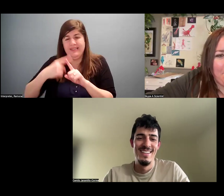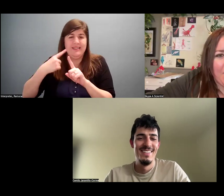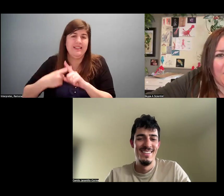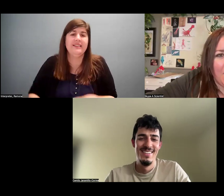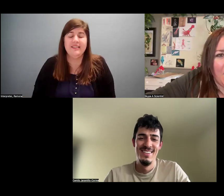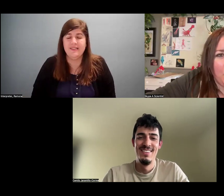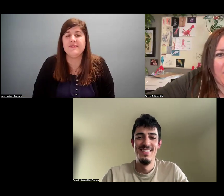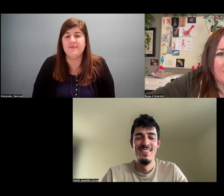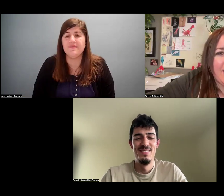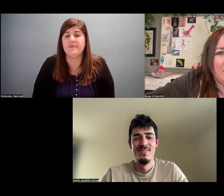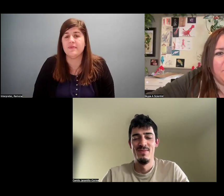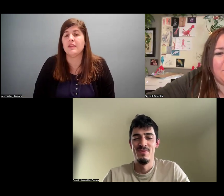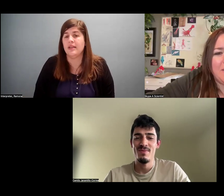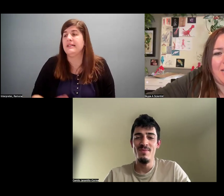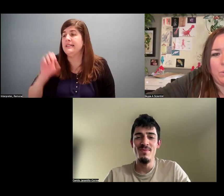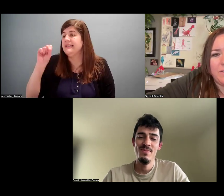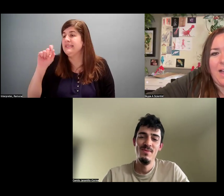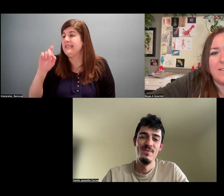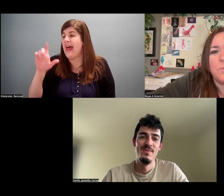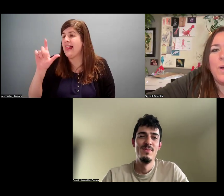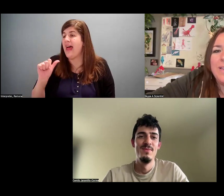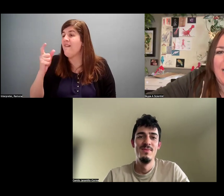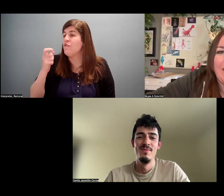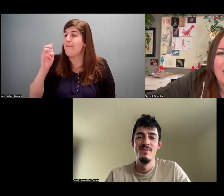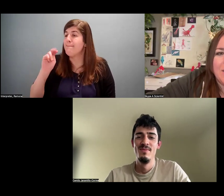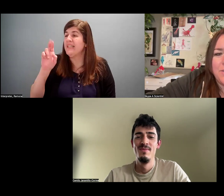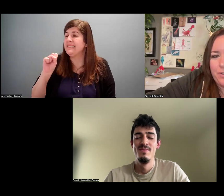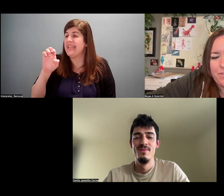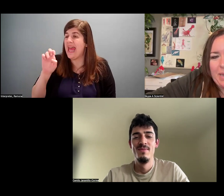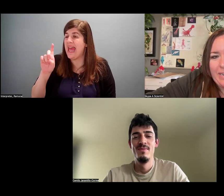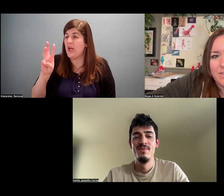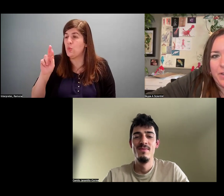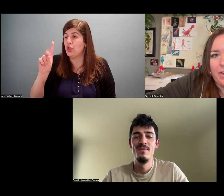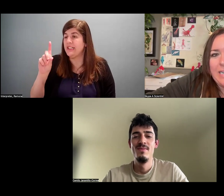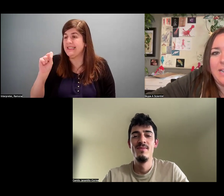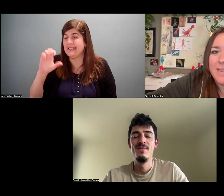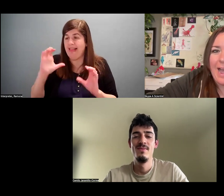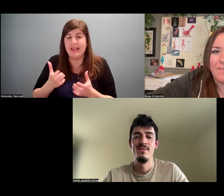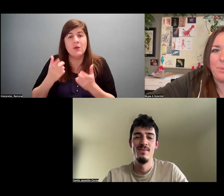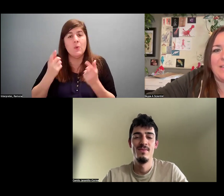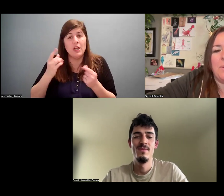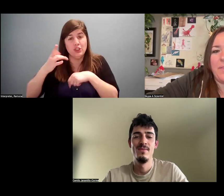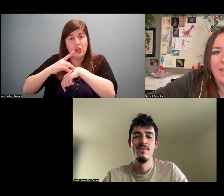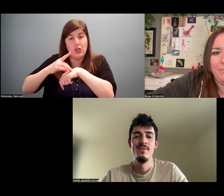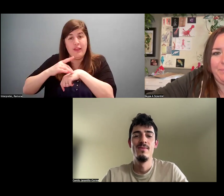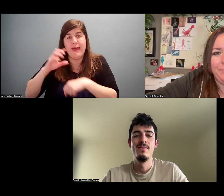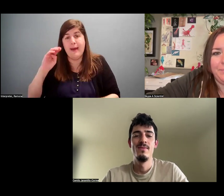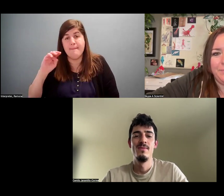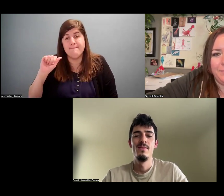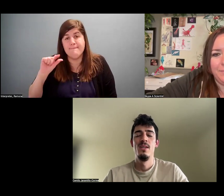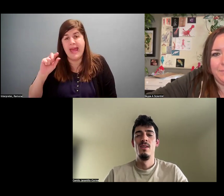Um, we've got Stella from Mrs. Edwards' class. What exactly is the Earth's magnetosphere and does it have plasma within